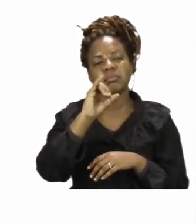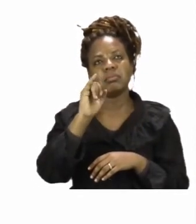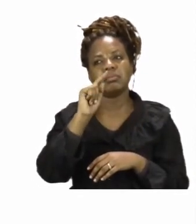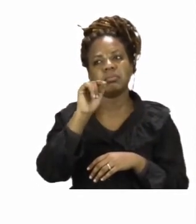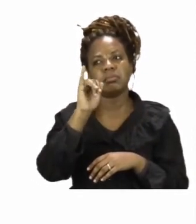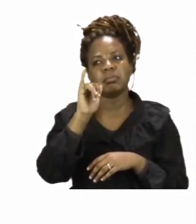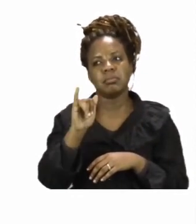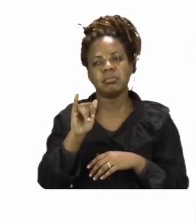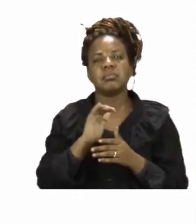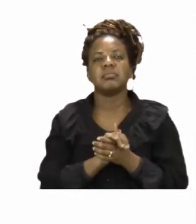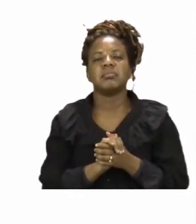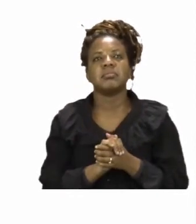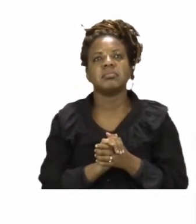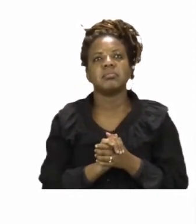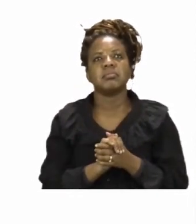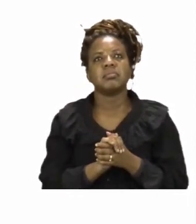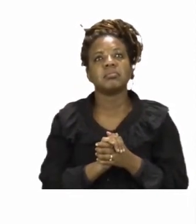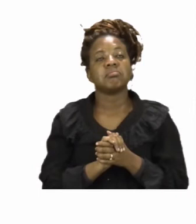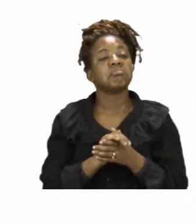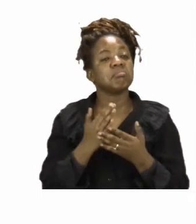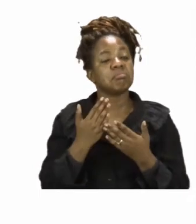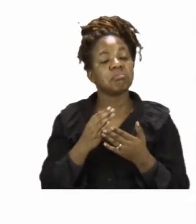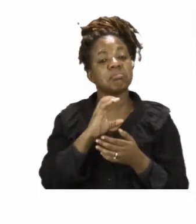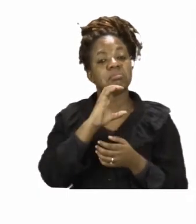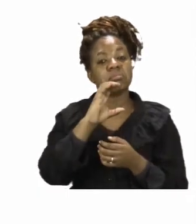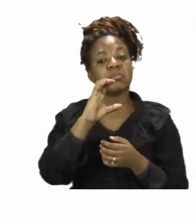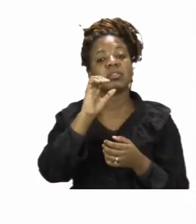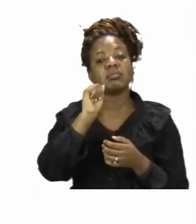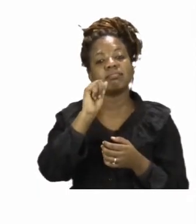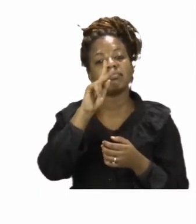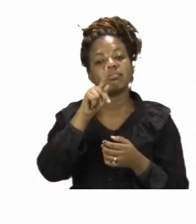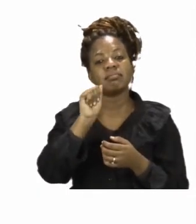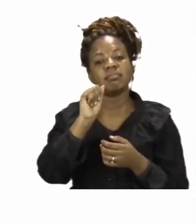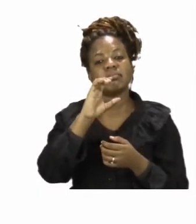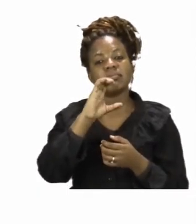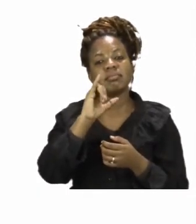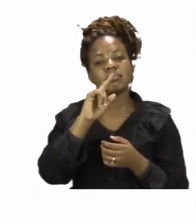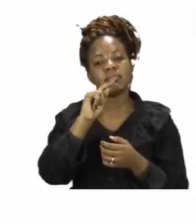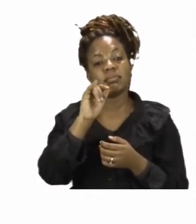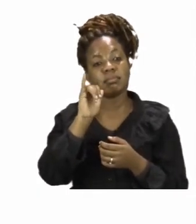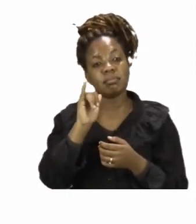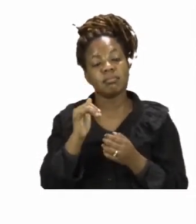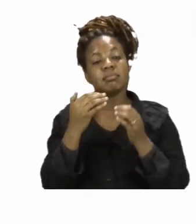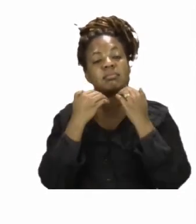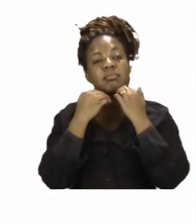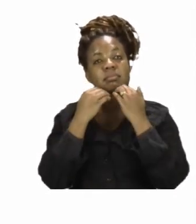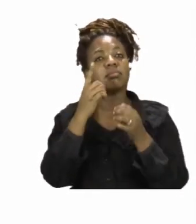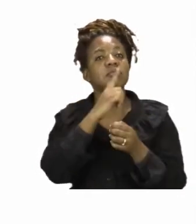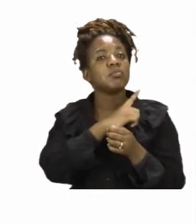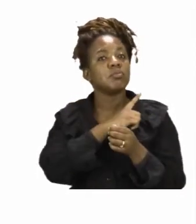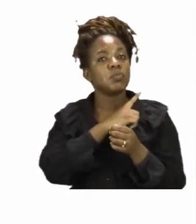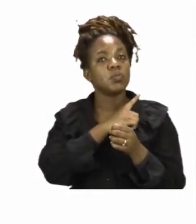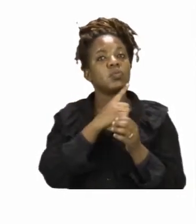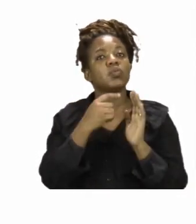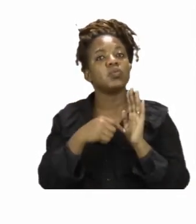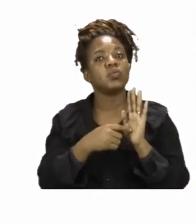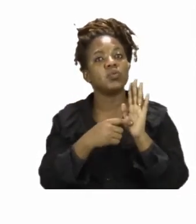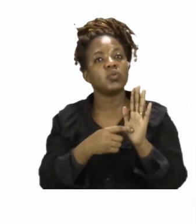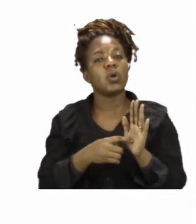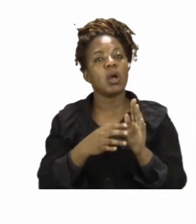is the way that we measure liquids. In this case, our capacity is